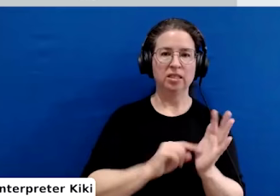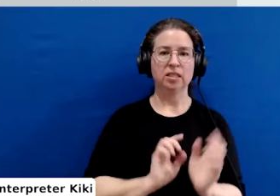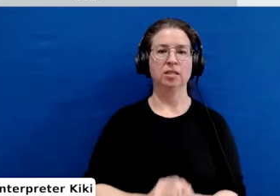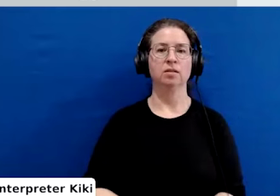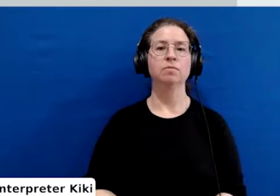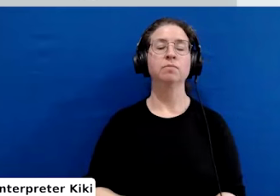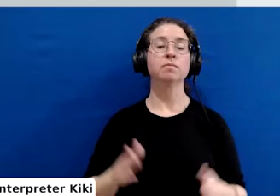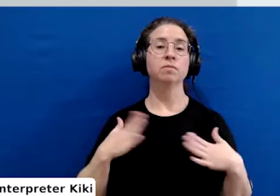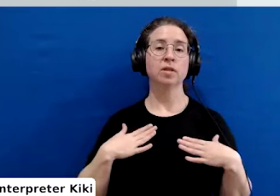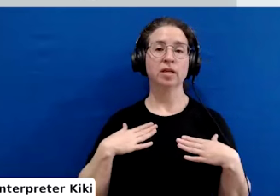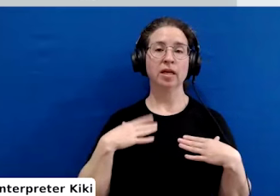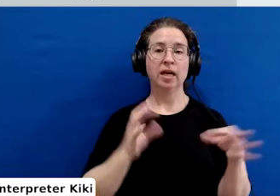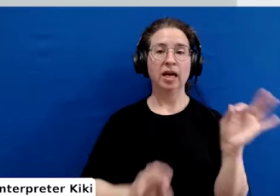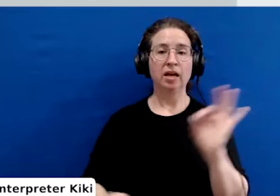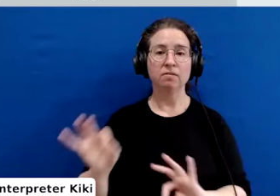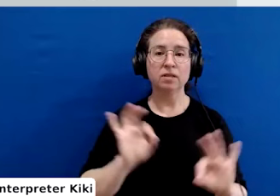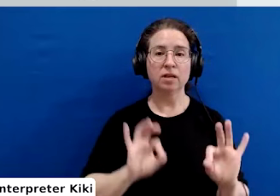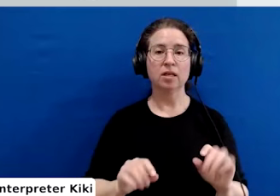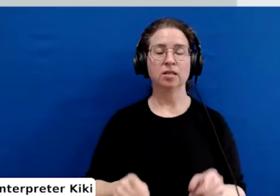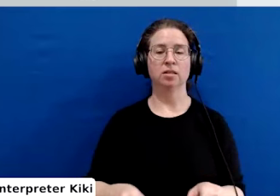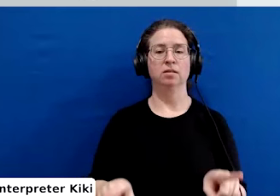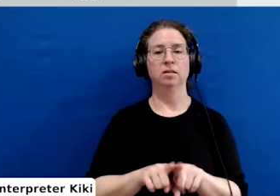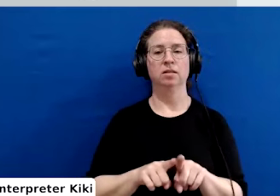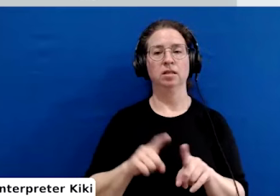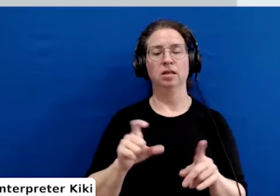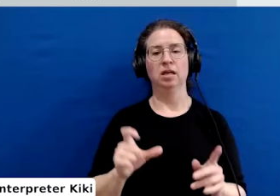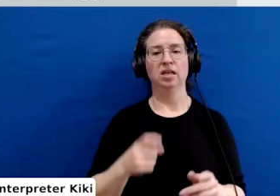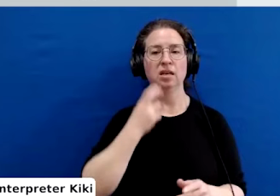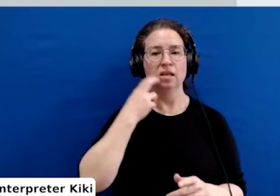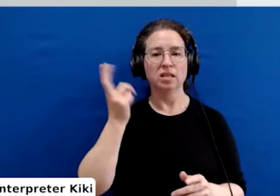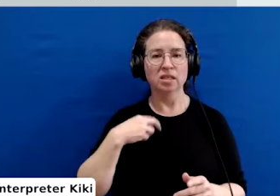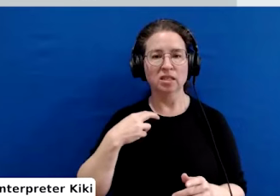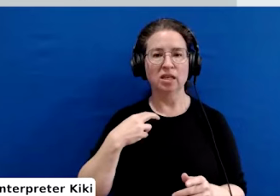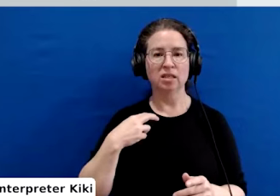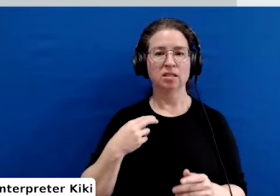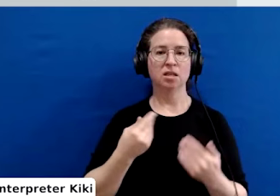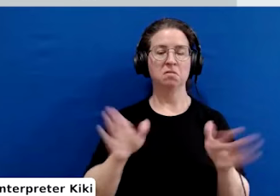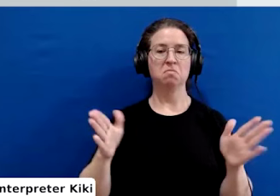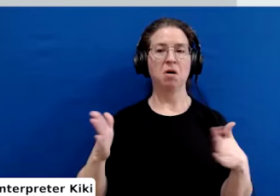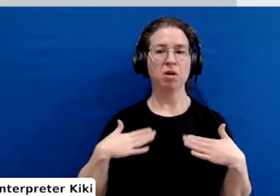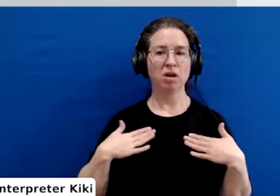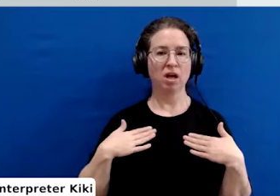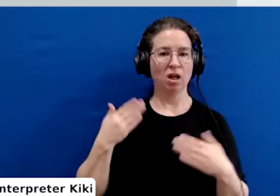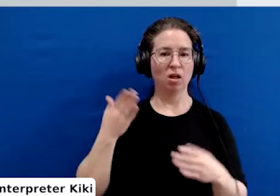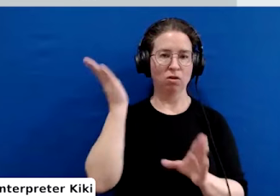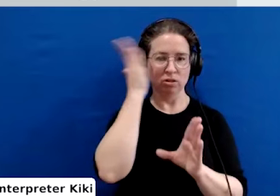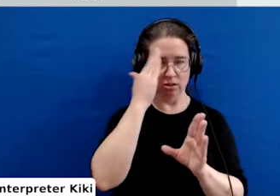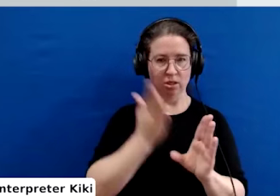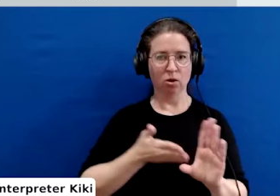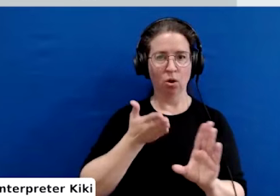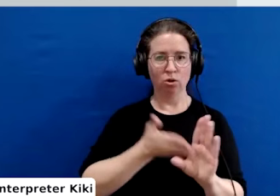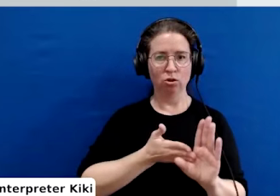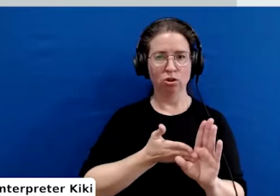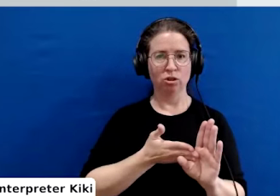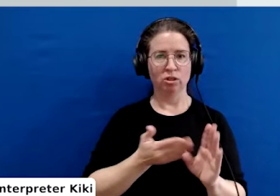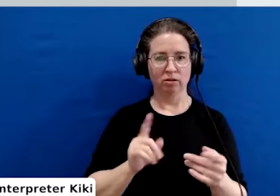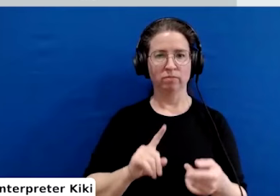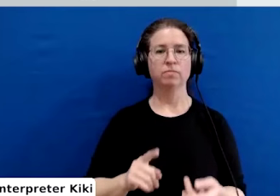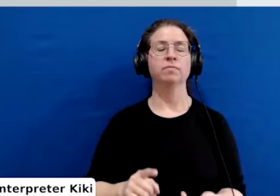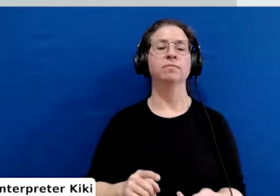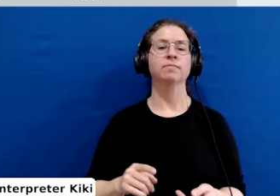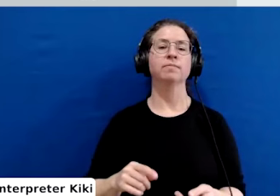clinical degrees such as dentistry, public health, psychology, radiography are also not eligible. Life science degrees such